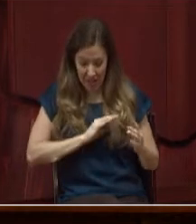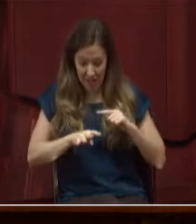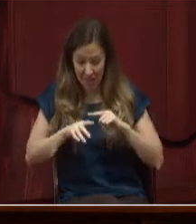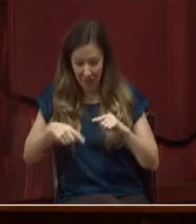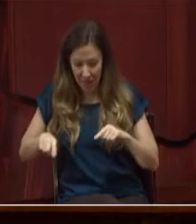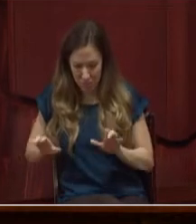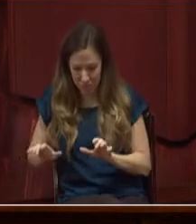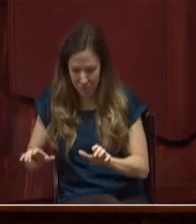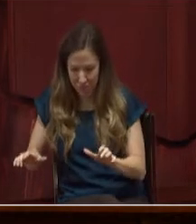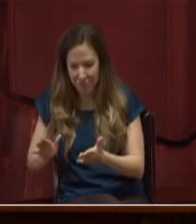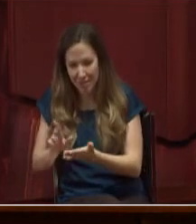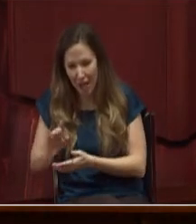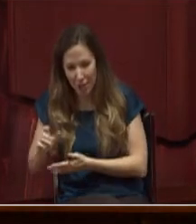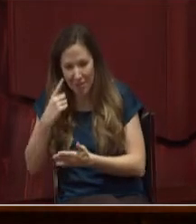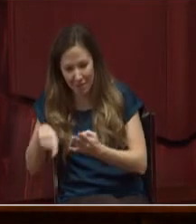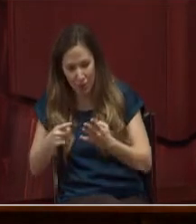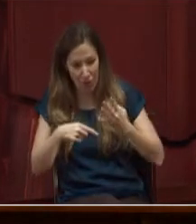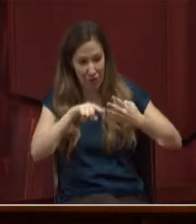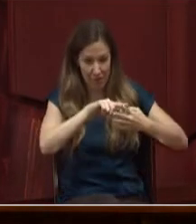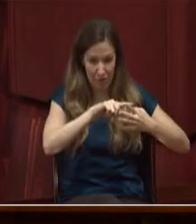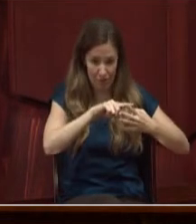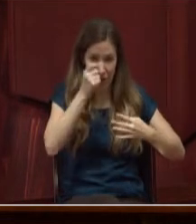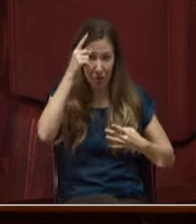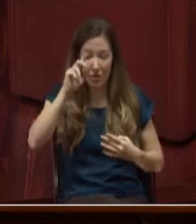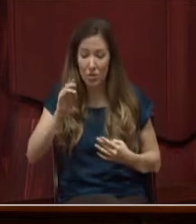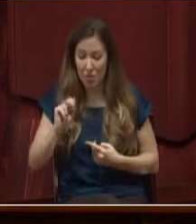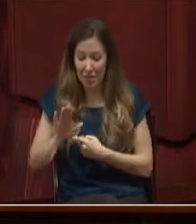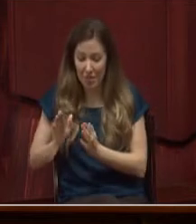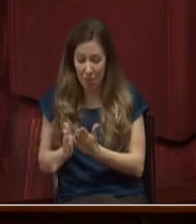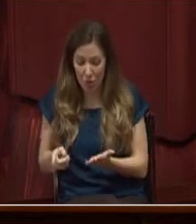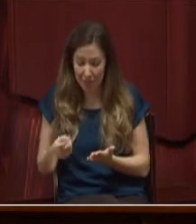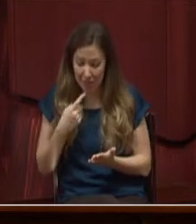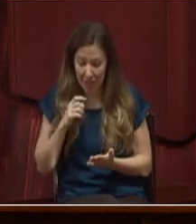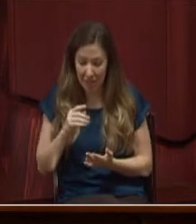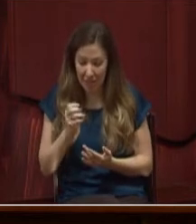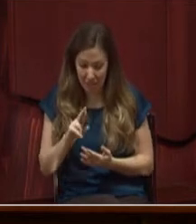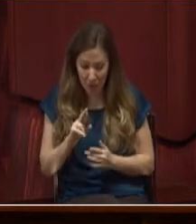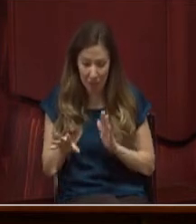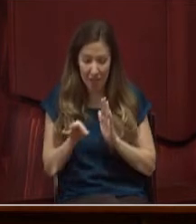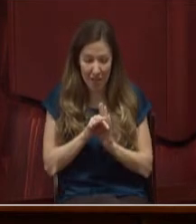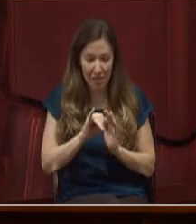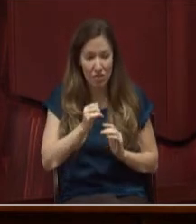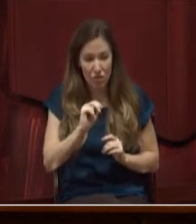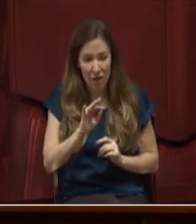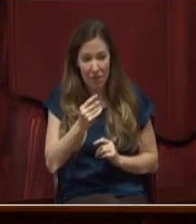group. In Nixon's book, he said Eisenhower made the selection of John Foster Dulles as his